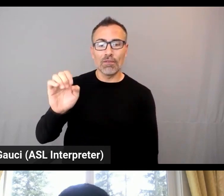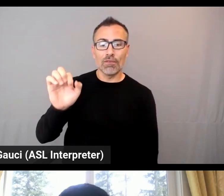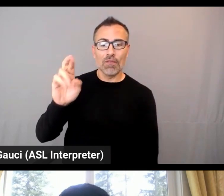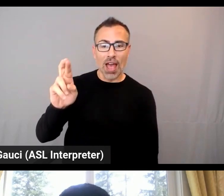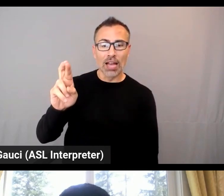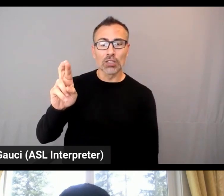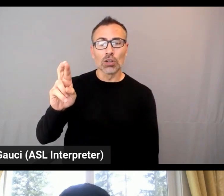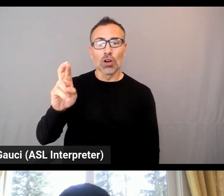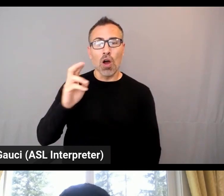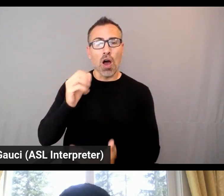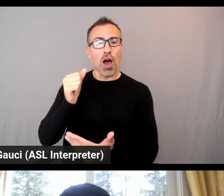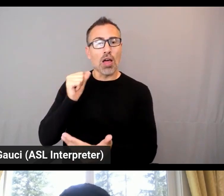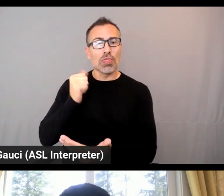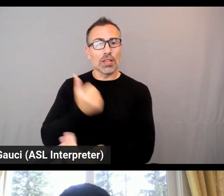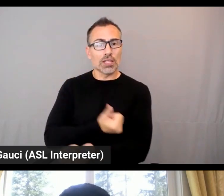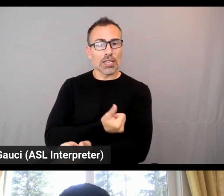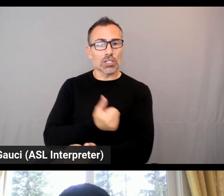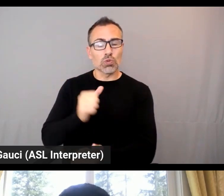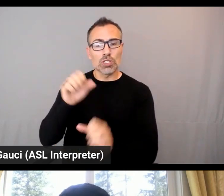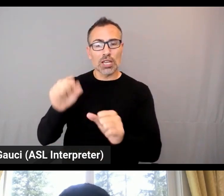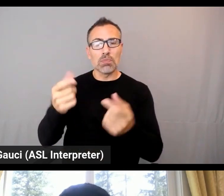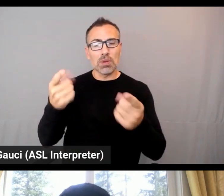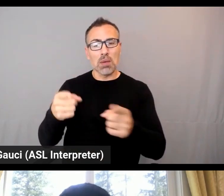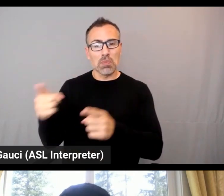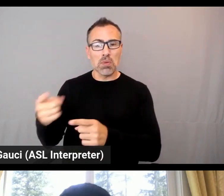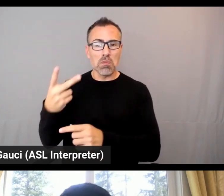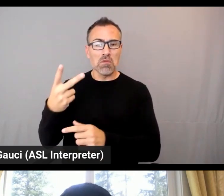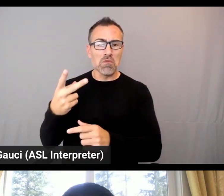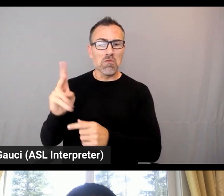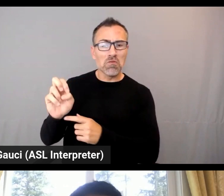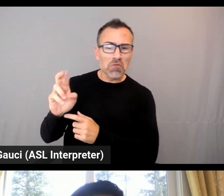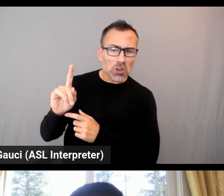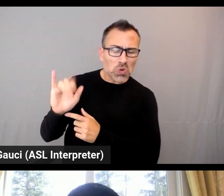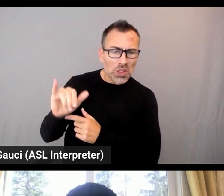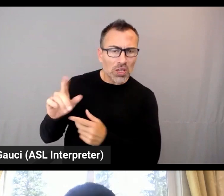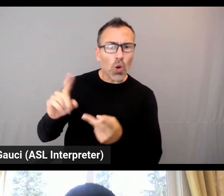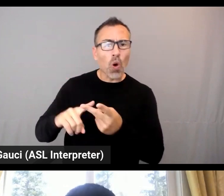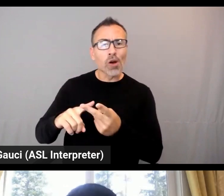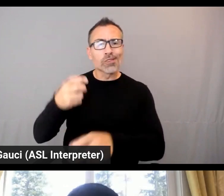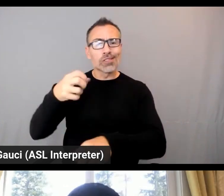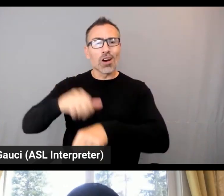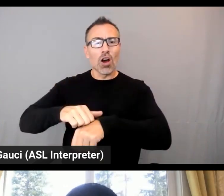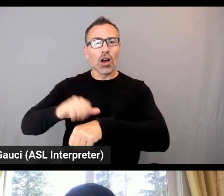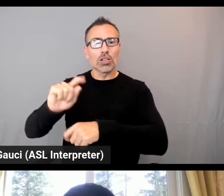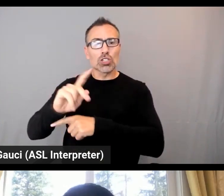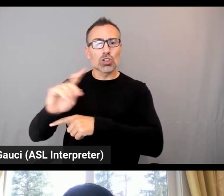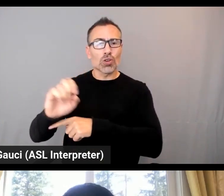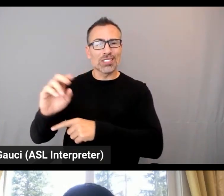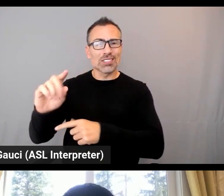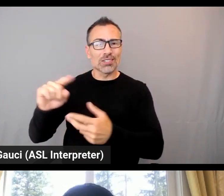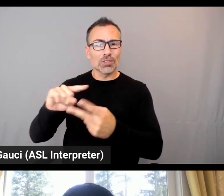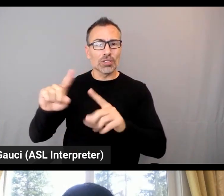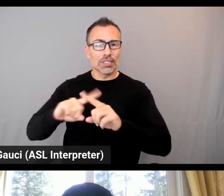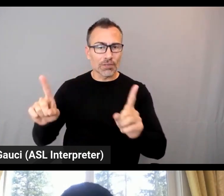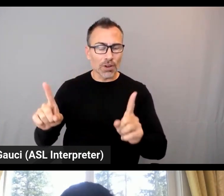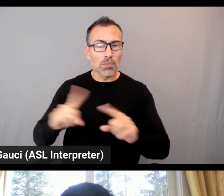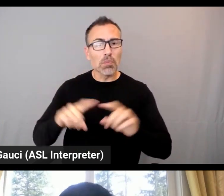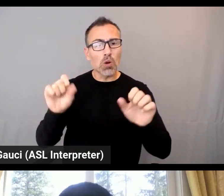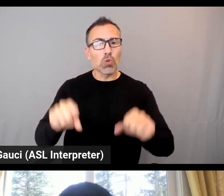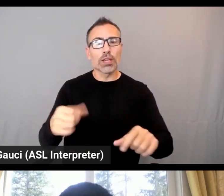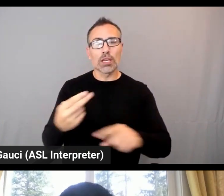hard token. So 2 little different things there, but we can use MFA